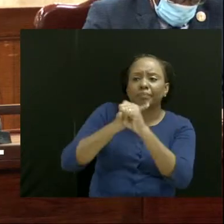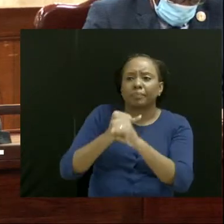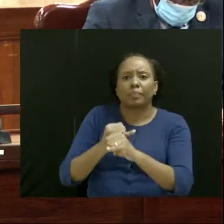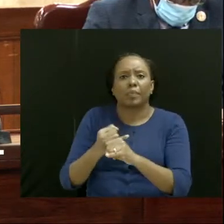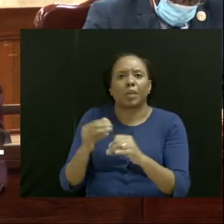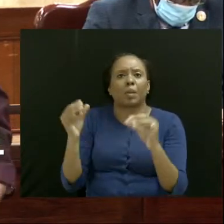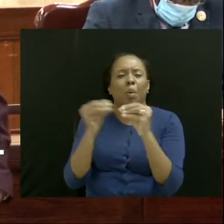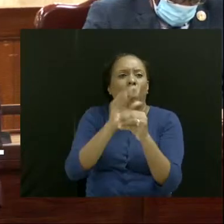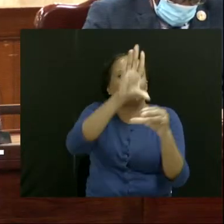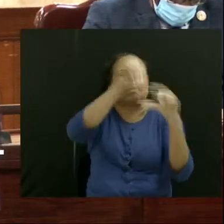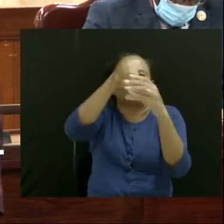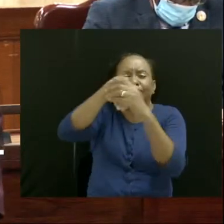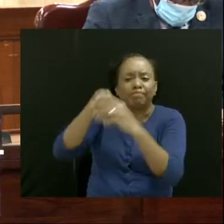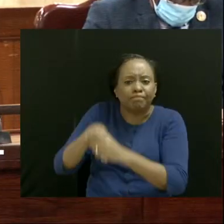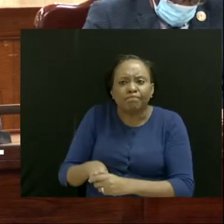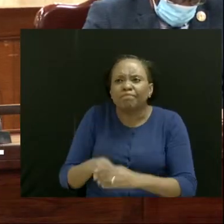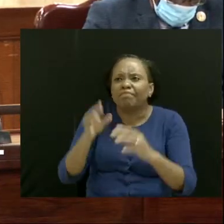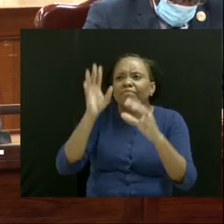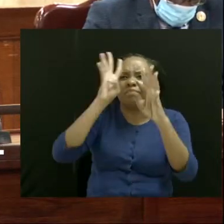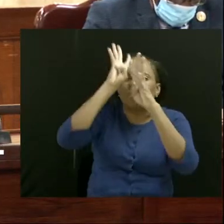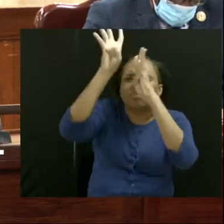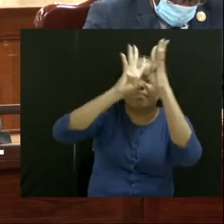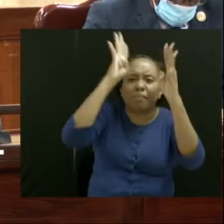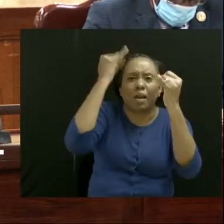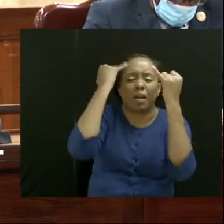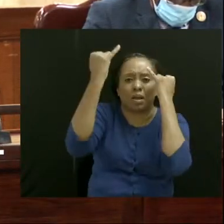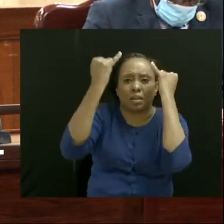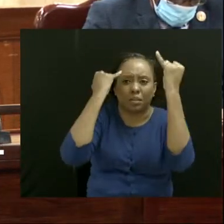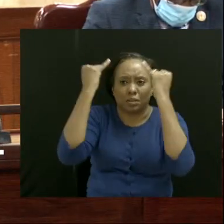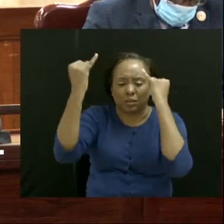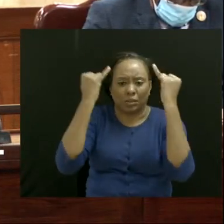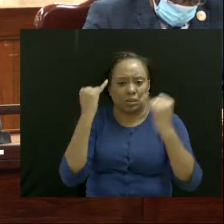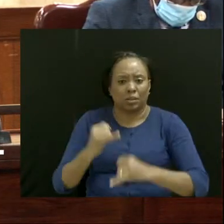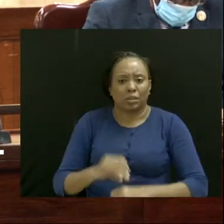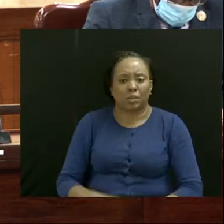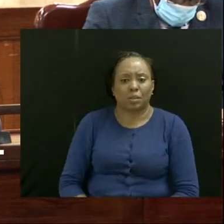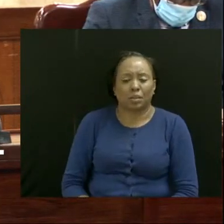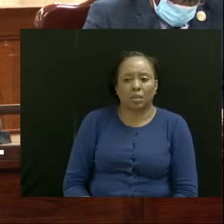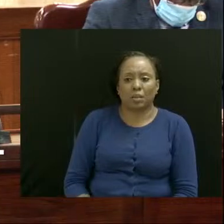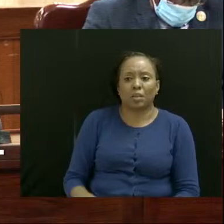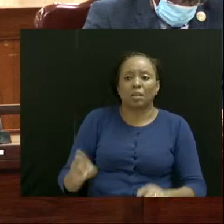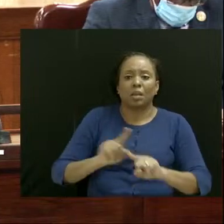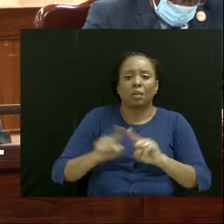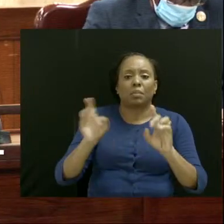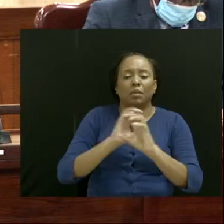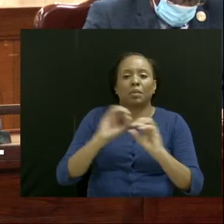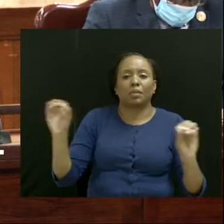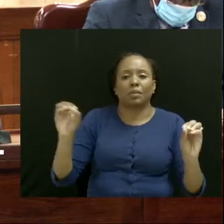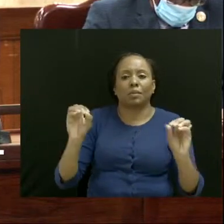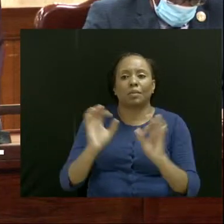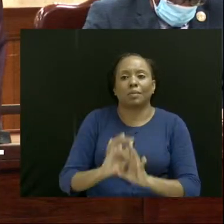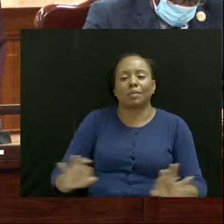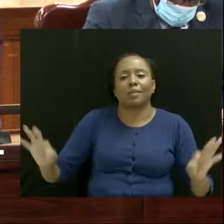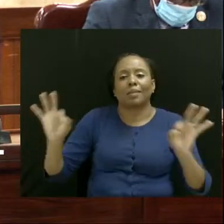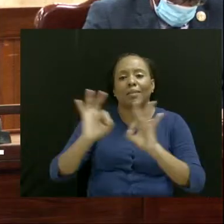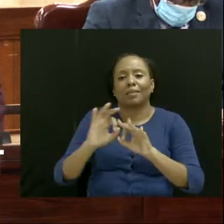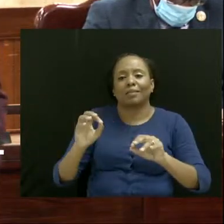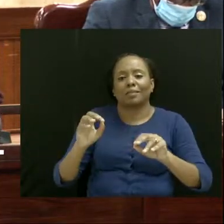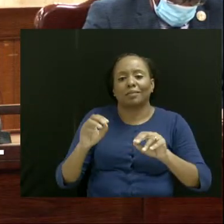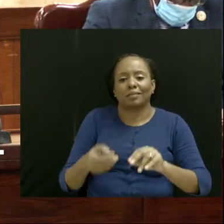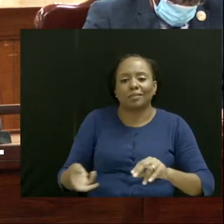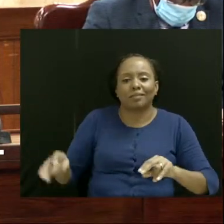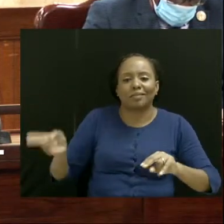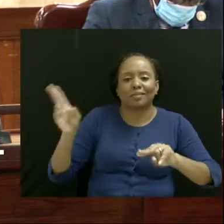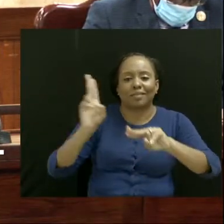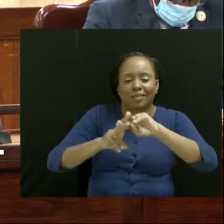viable investment initiatives. But no significant increase in the funds